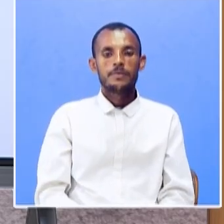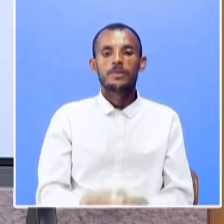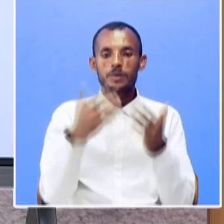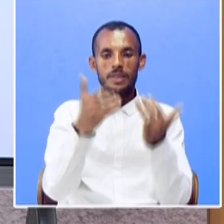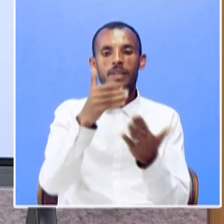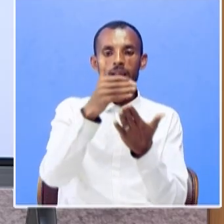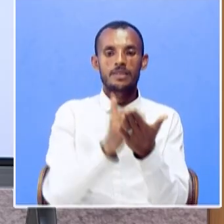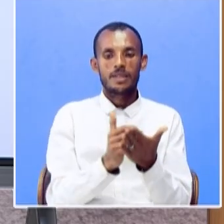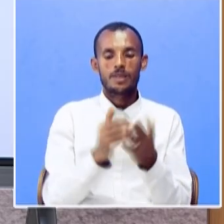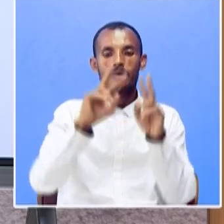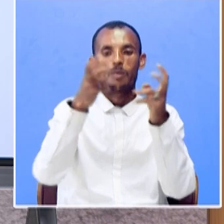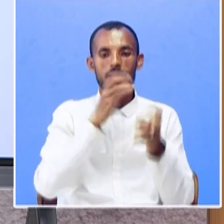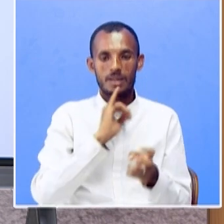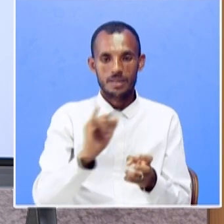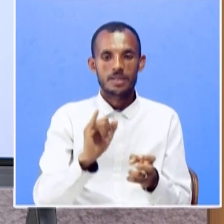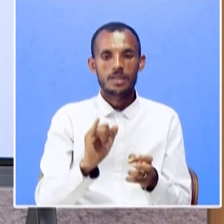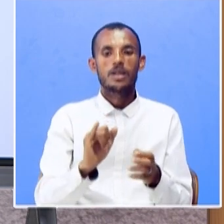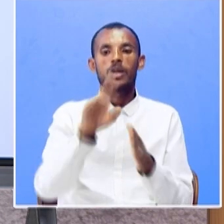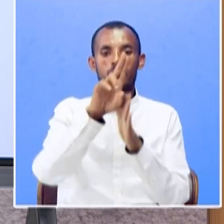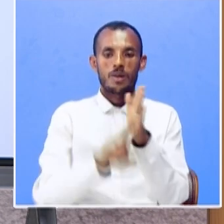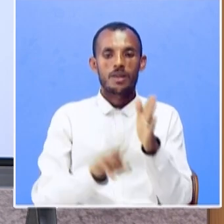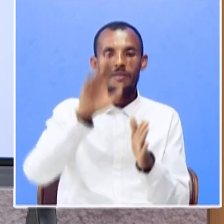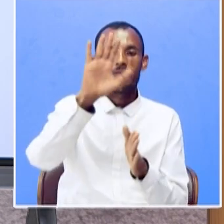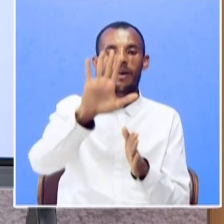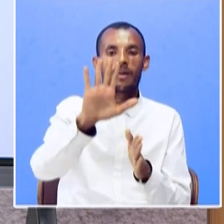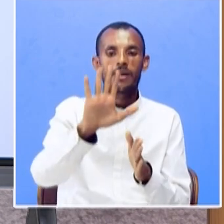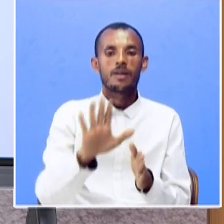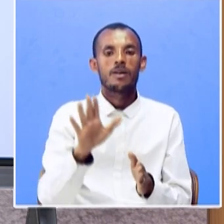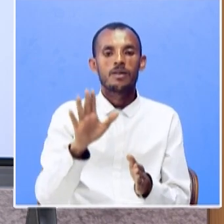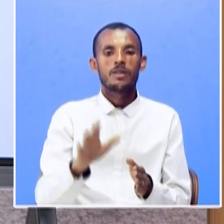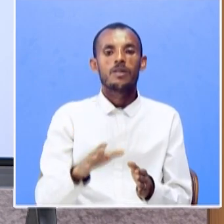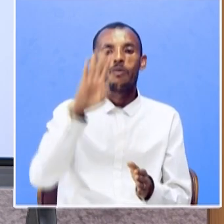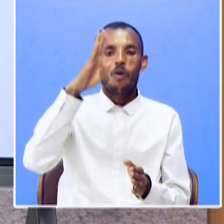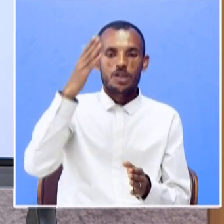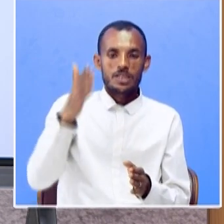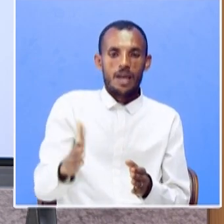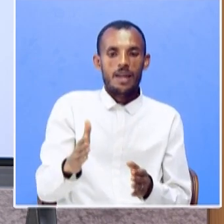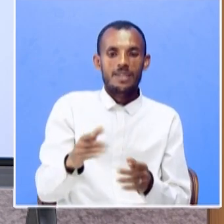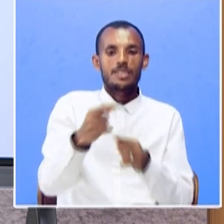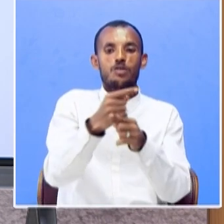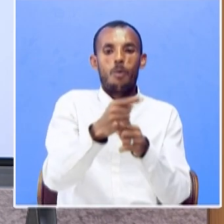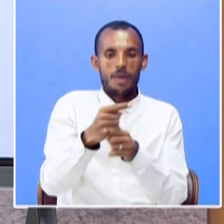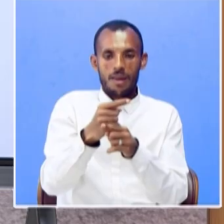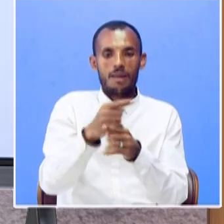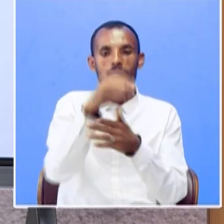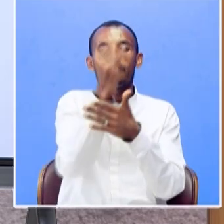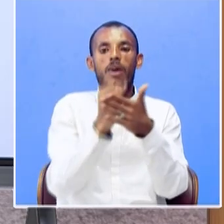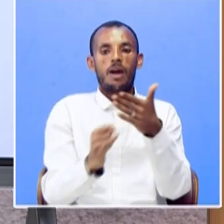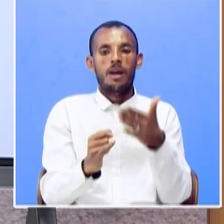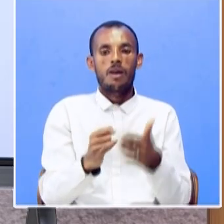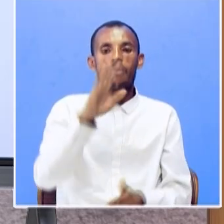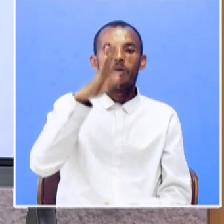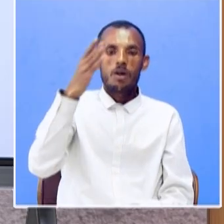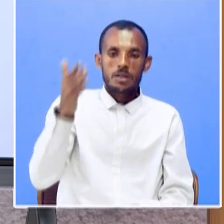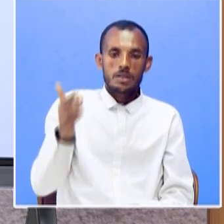Today's lesson topic is on Unit 5, four-sided geometric figures.